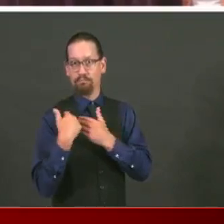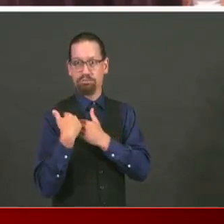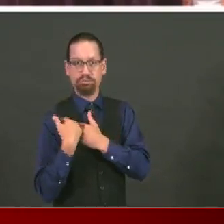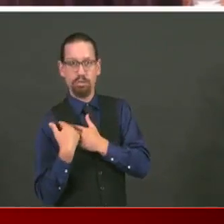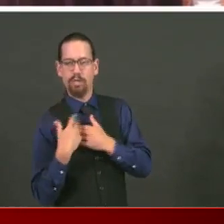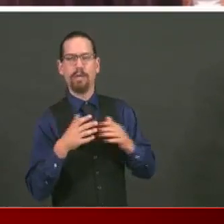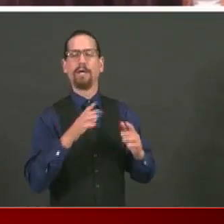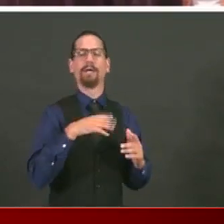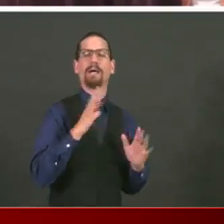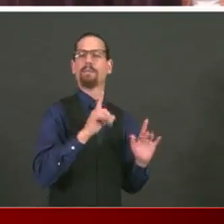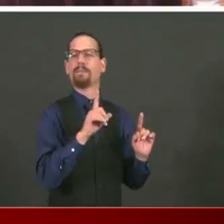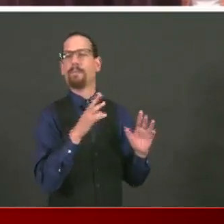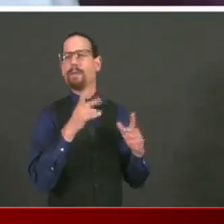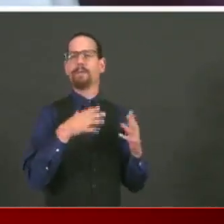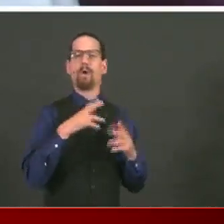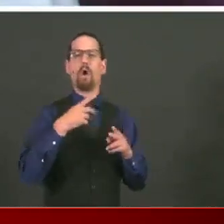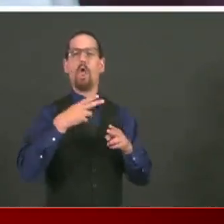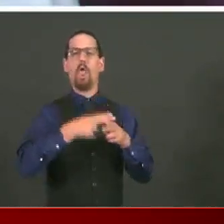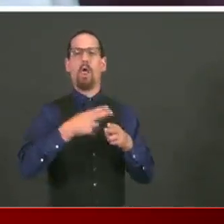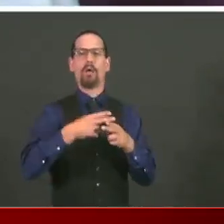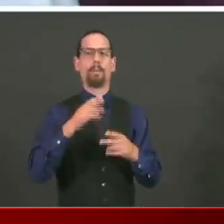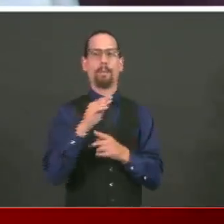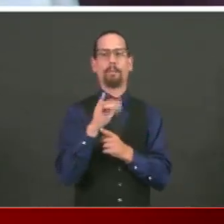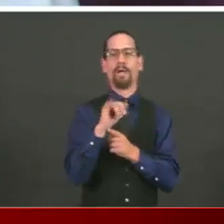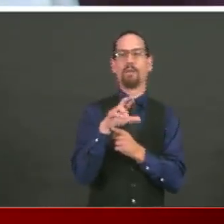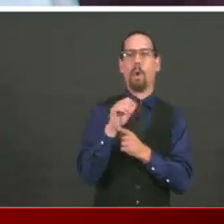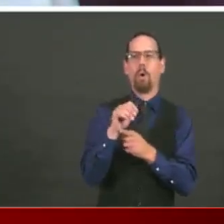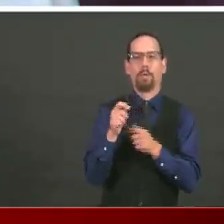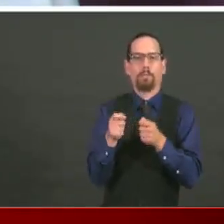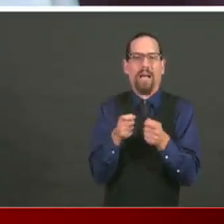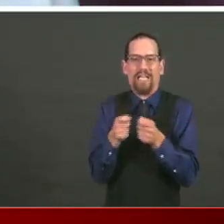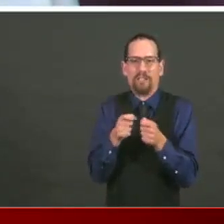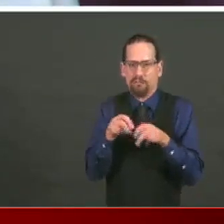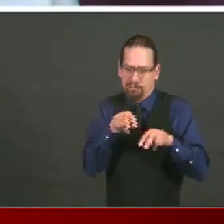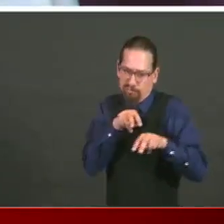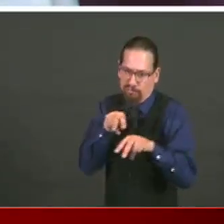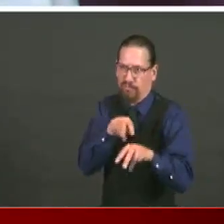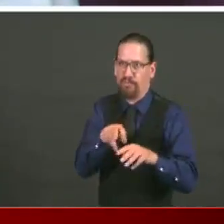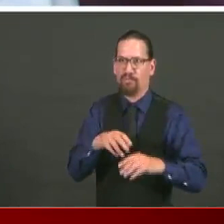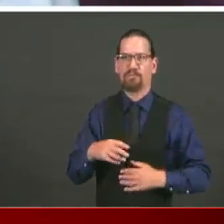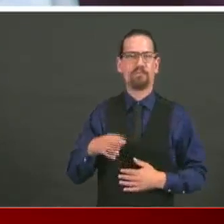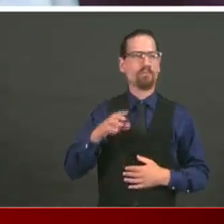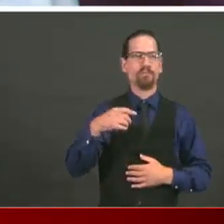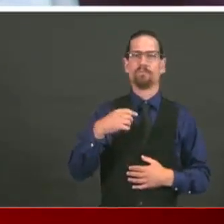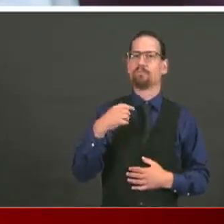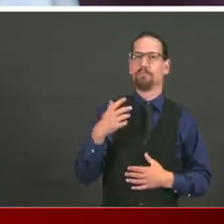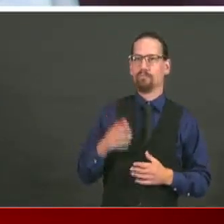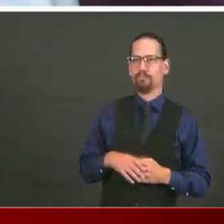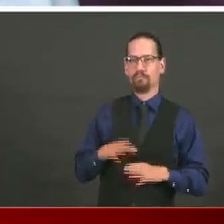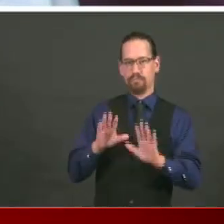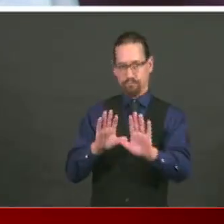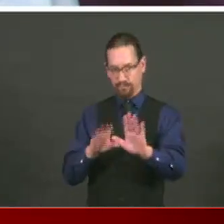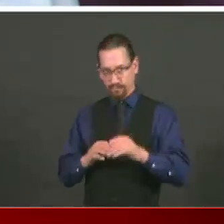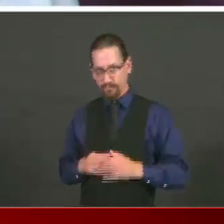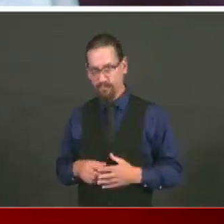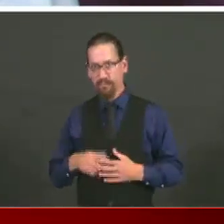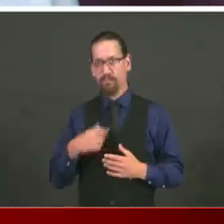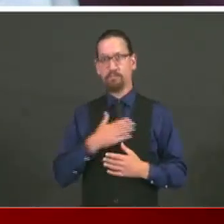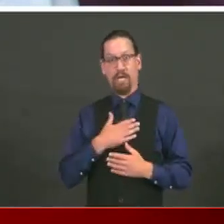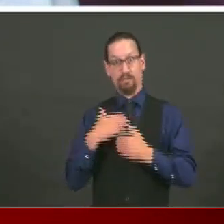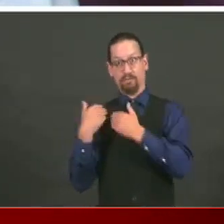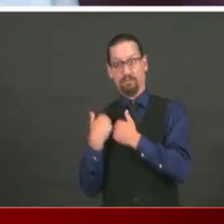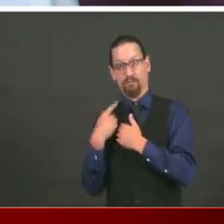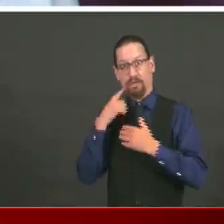micro businesses from actually applying? We believe we're striking the right balance. I've explained to you those tests